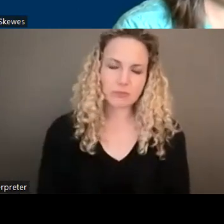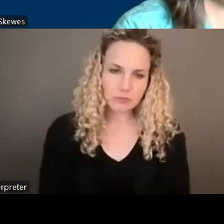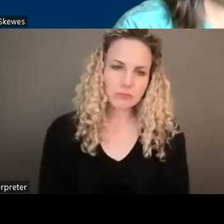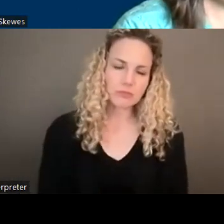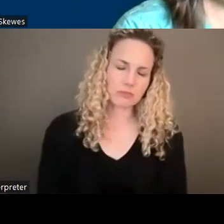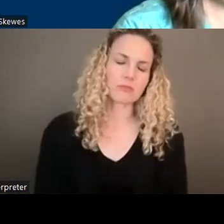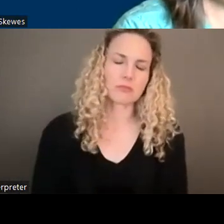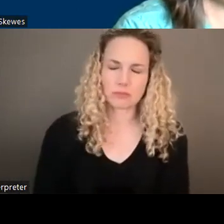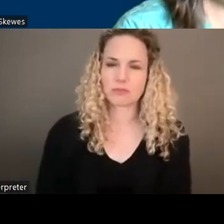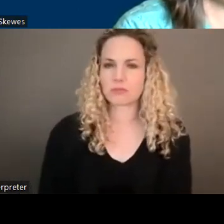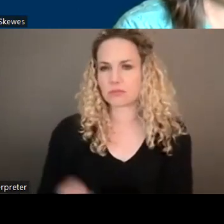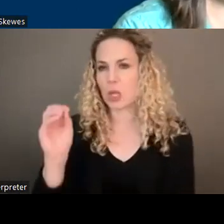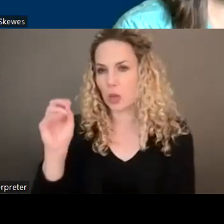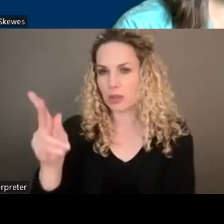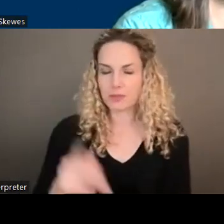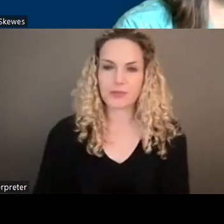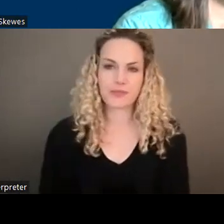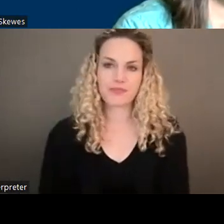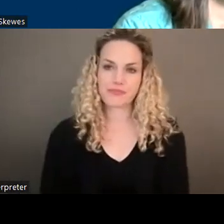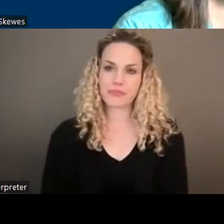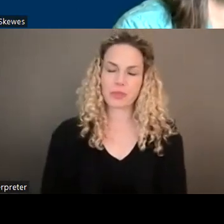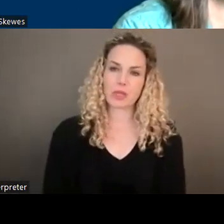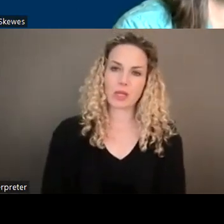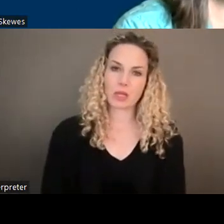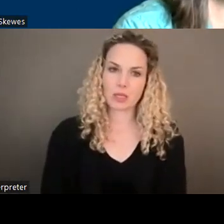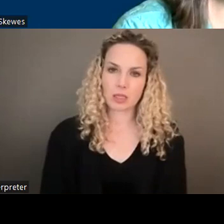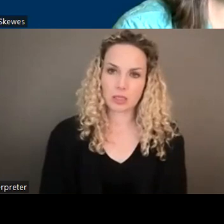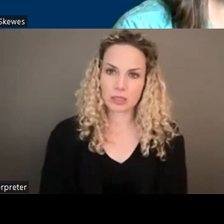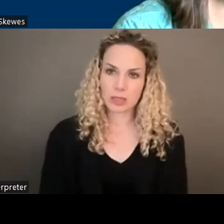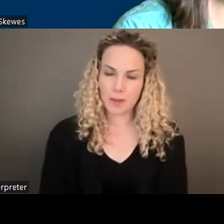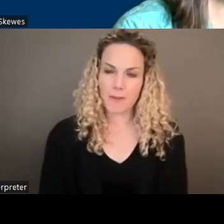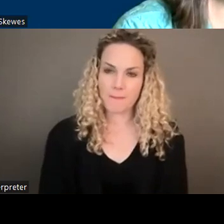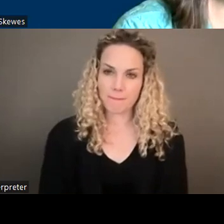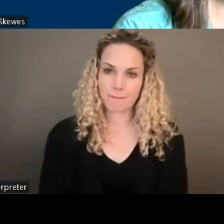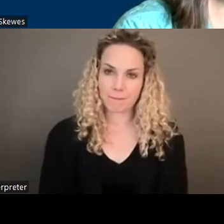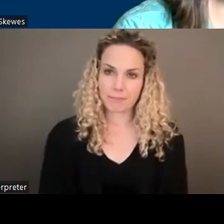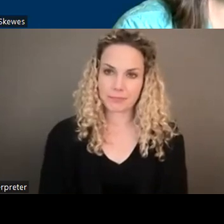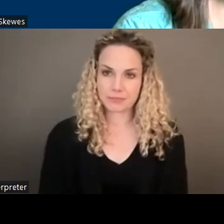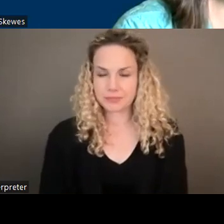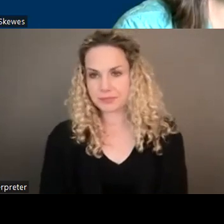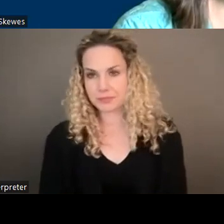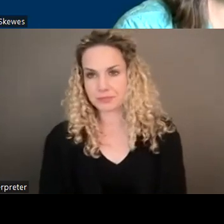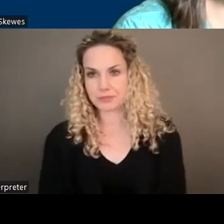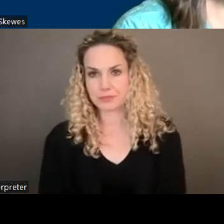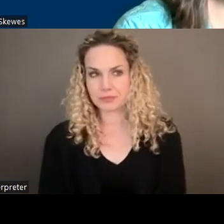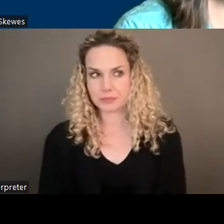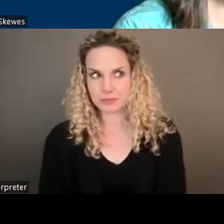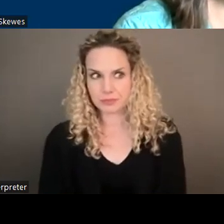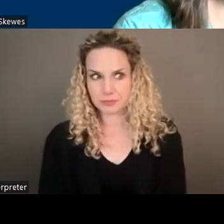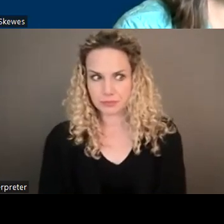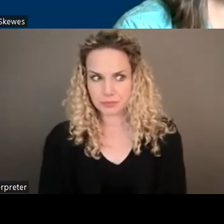Ok, es que ya hace más de 2 meses que la llené, pues. Sí. ARPA. Y Es pues favor de entonces, llenarla de nuevo.